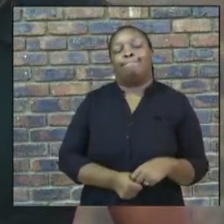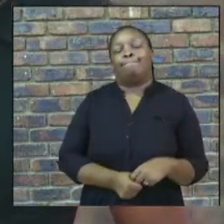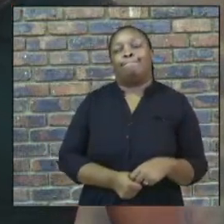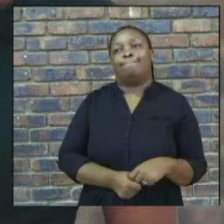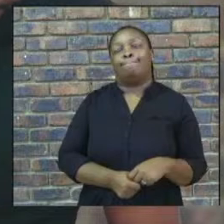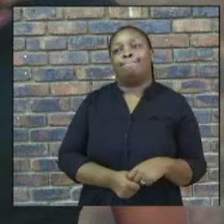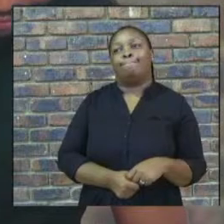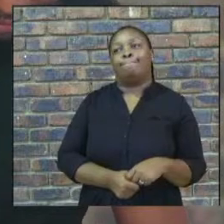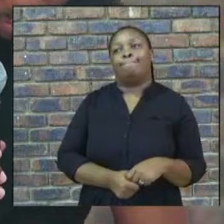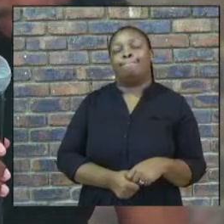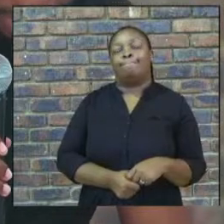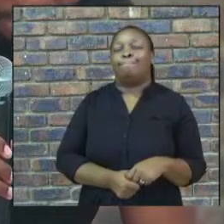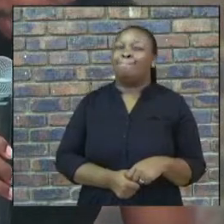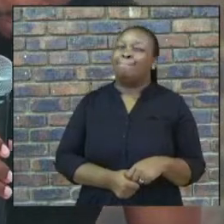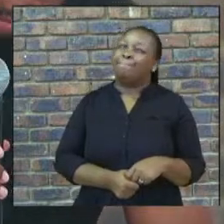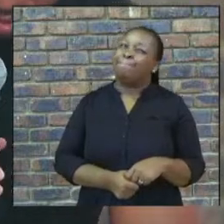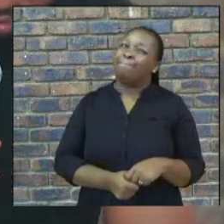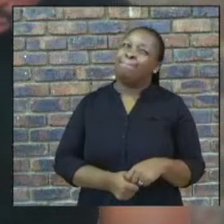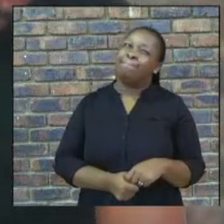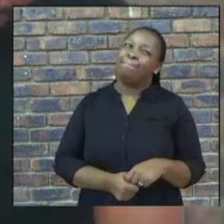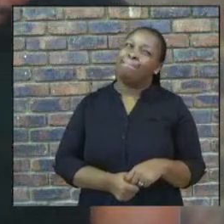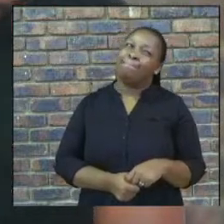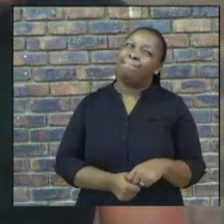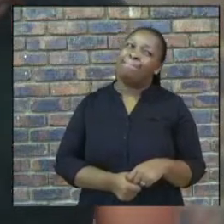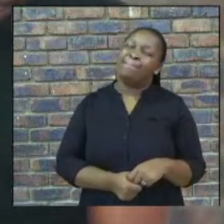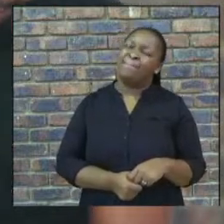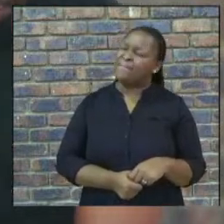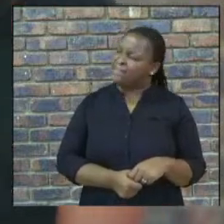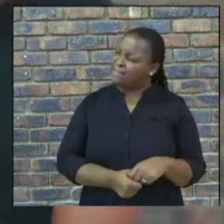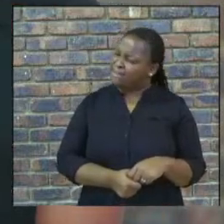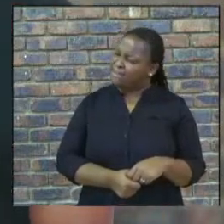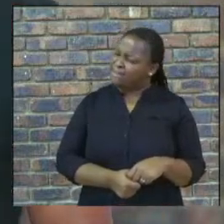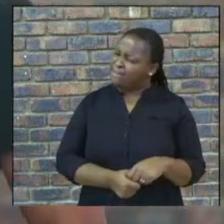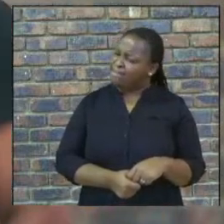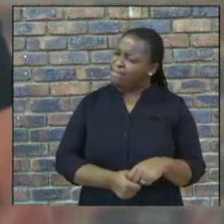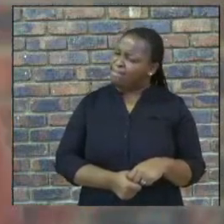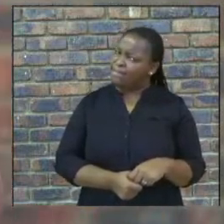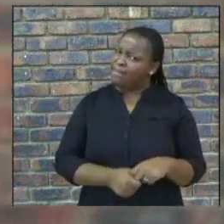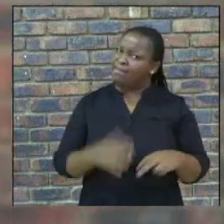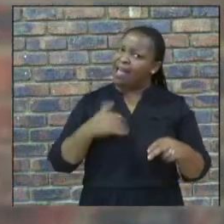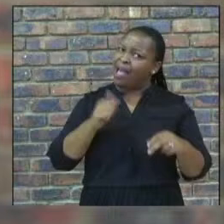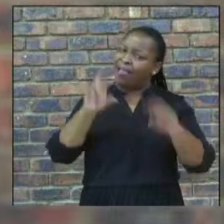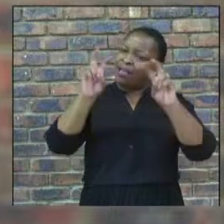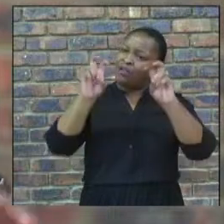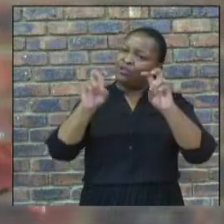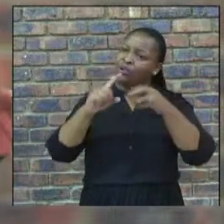which I really thought we may also have to address.